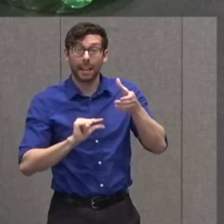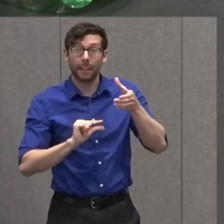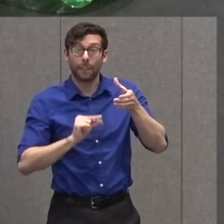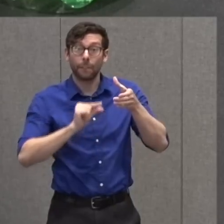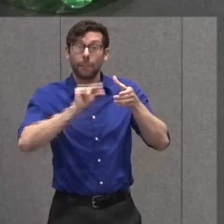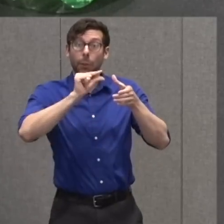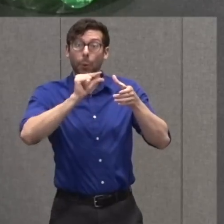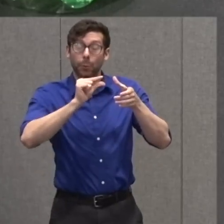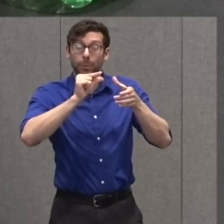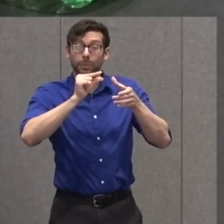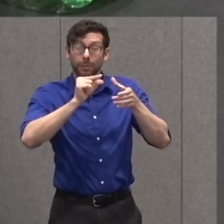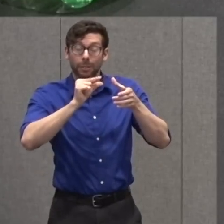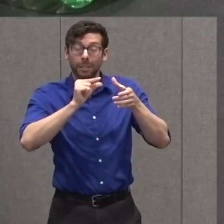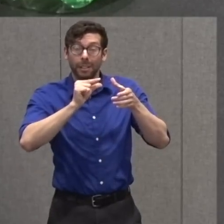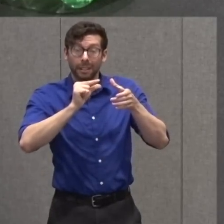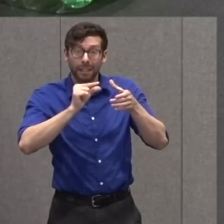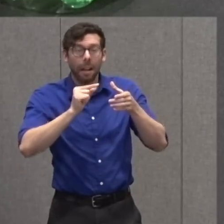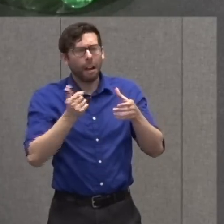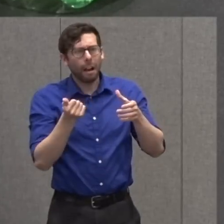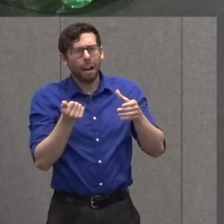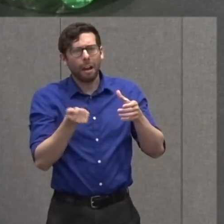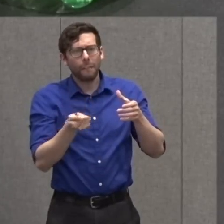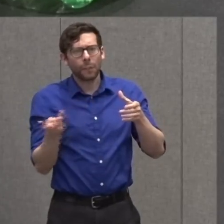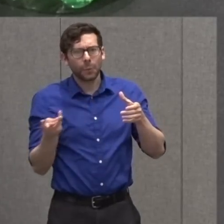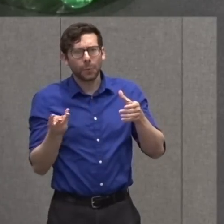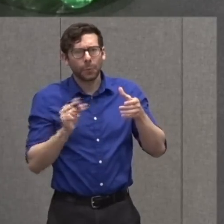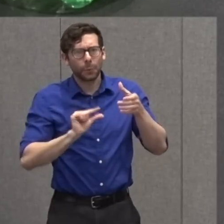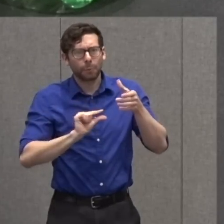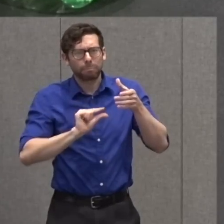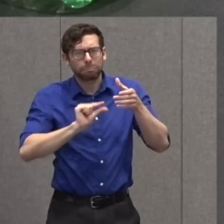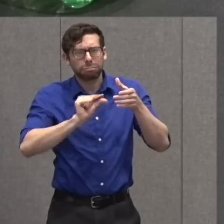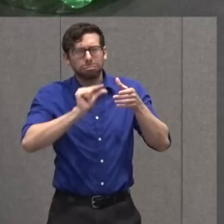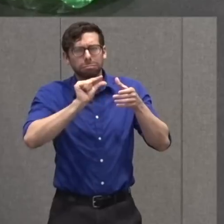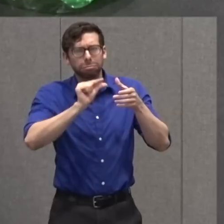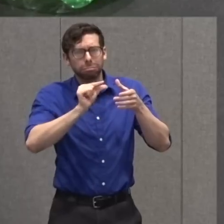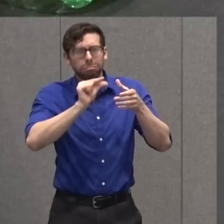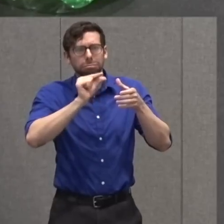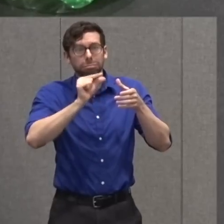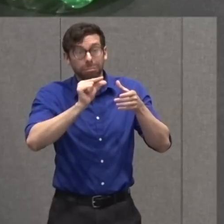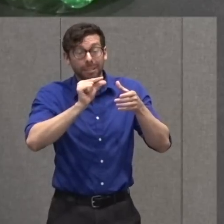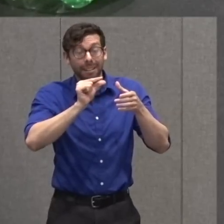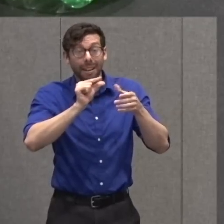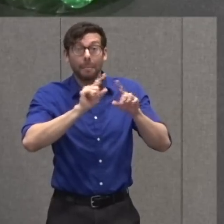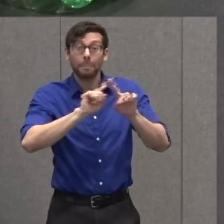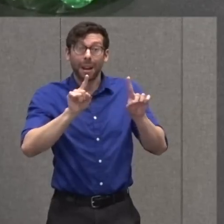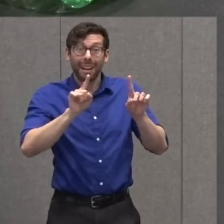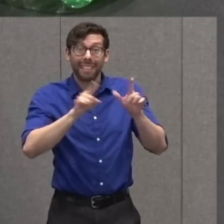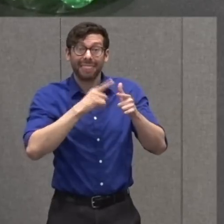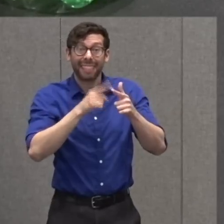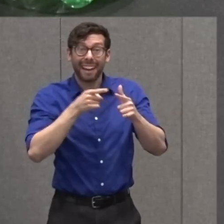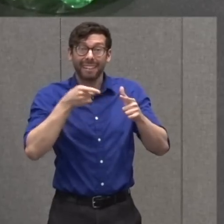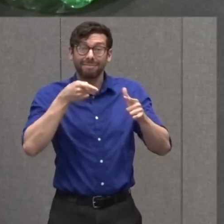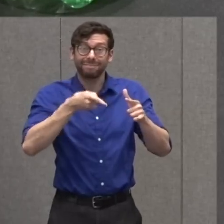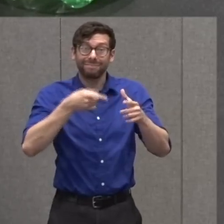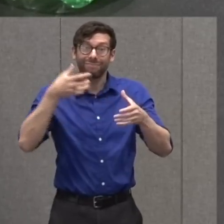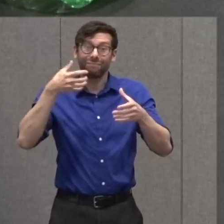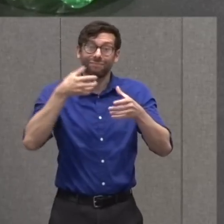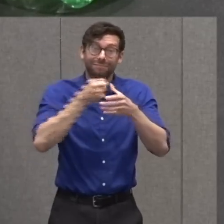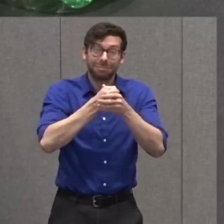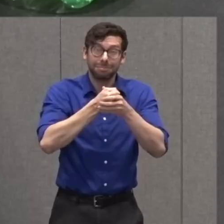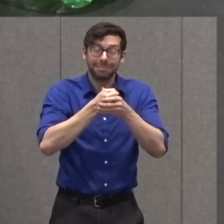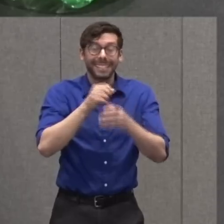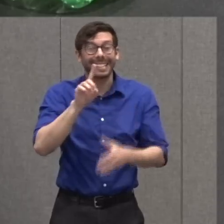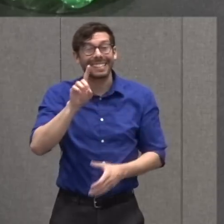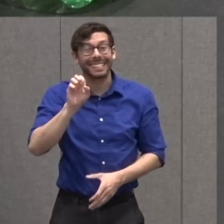little top, while. Yep. But then they had a little more density and they went down to the bottom. And now